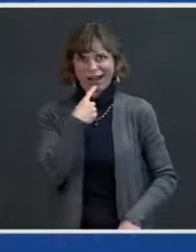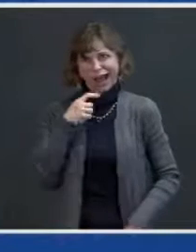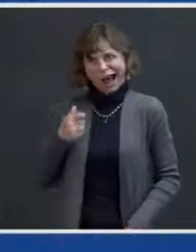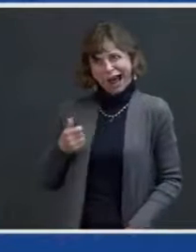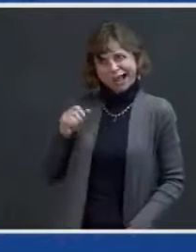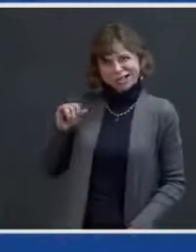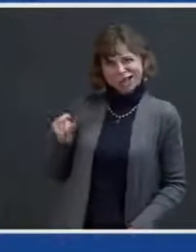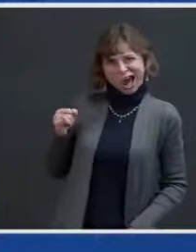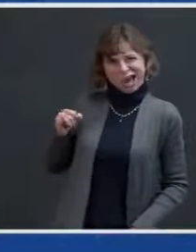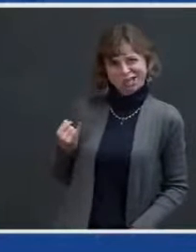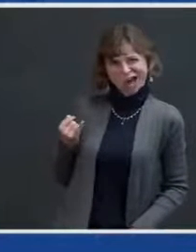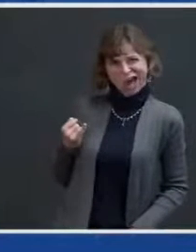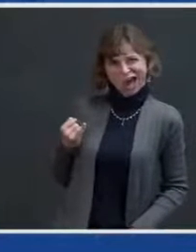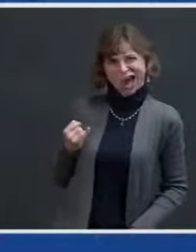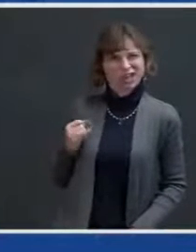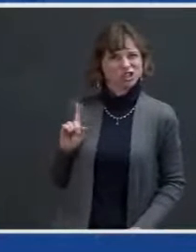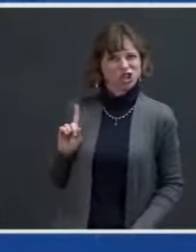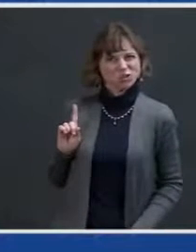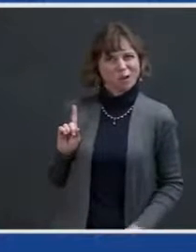J&J, just one.